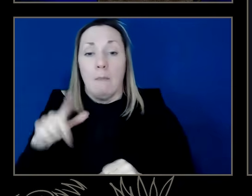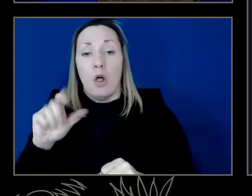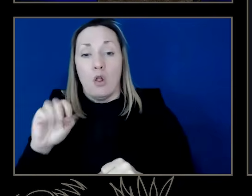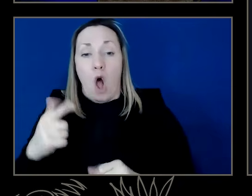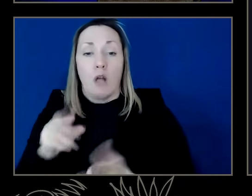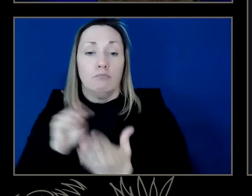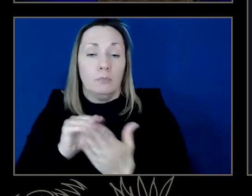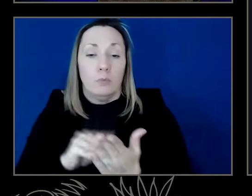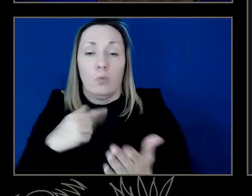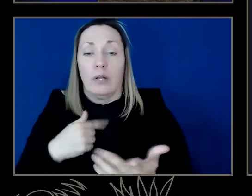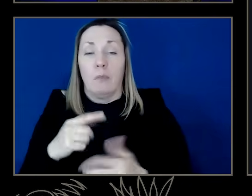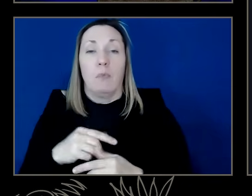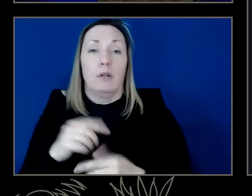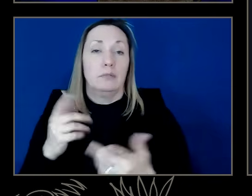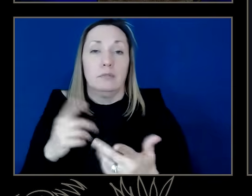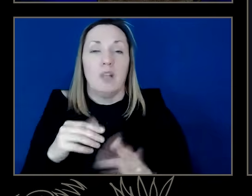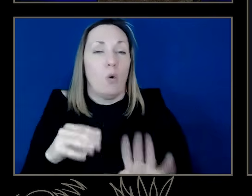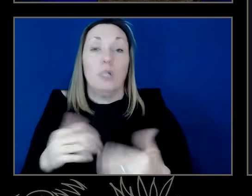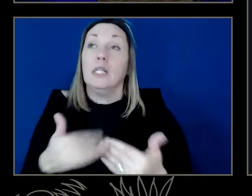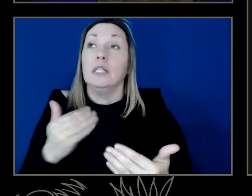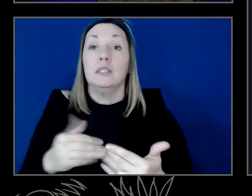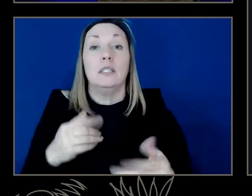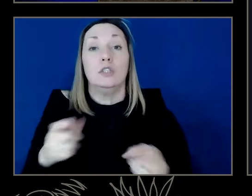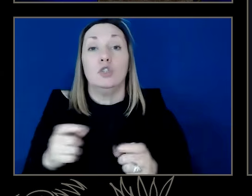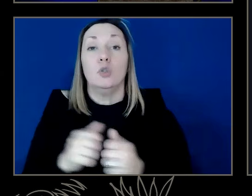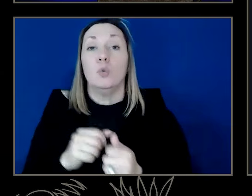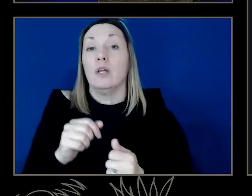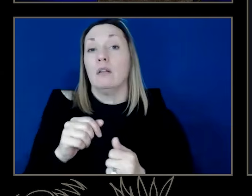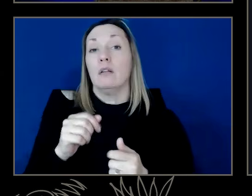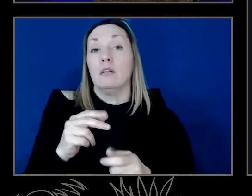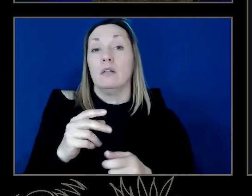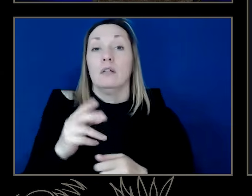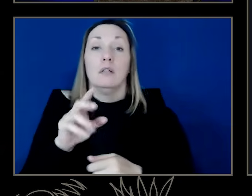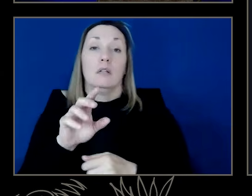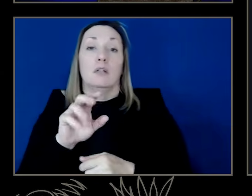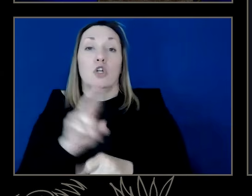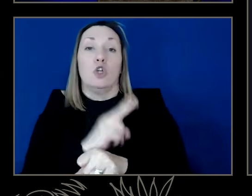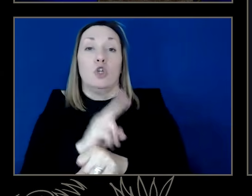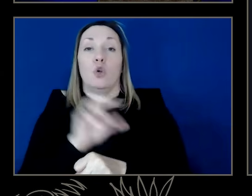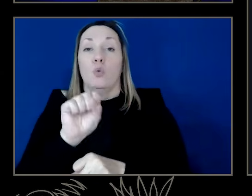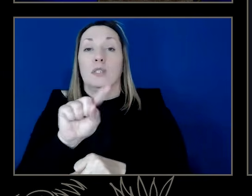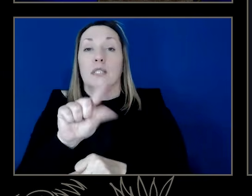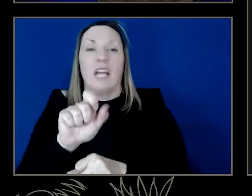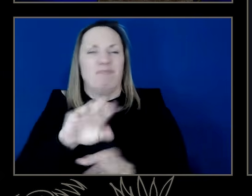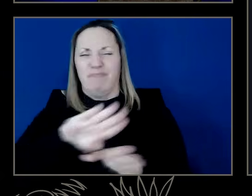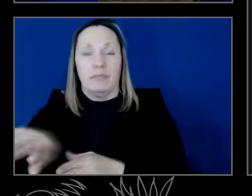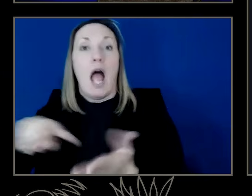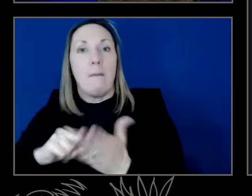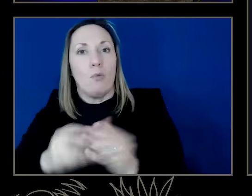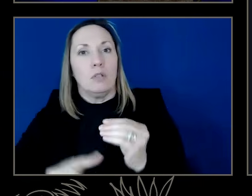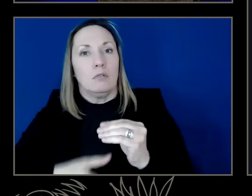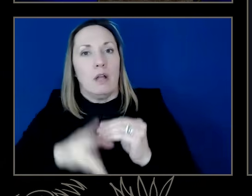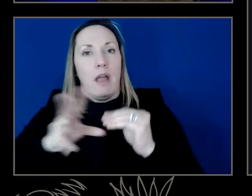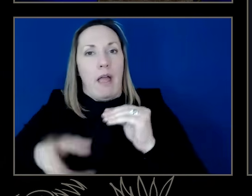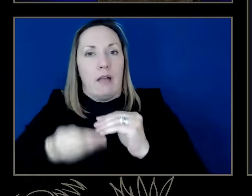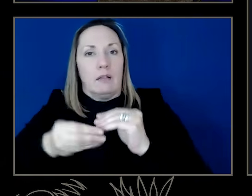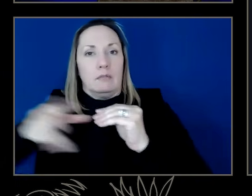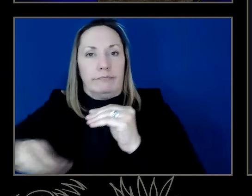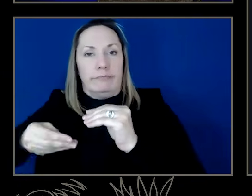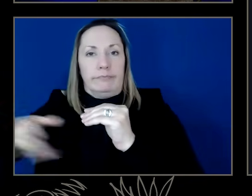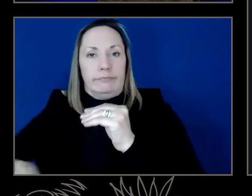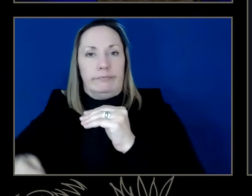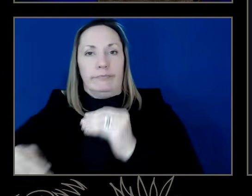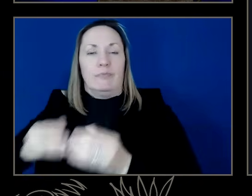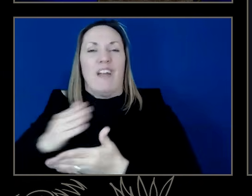to put state in components. It's really easy to do with useState. I'm talking about when you're adding so many features to your application